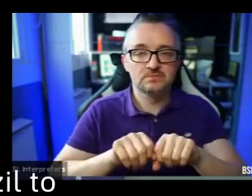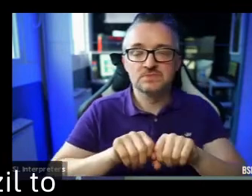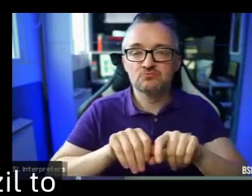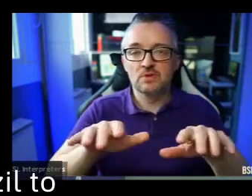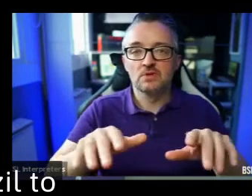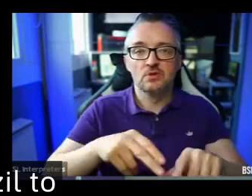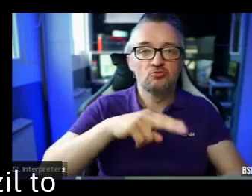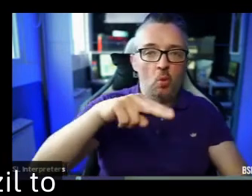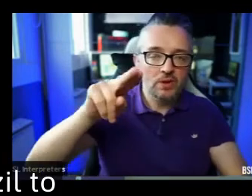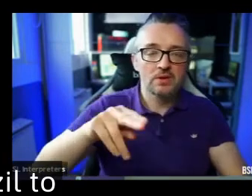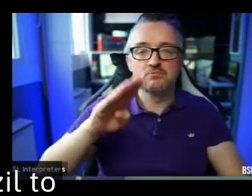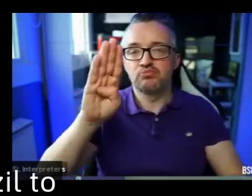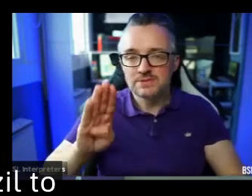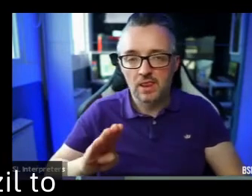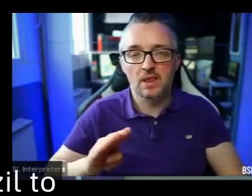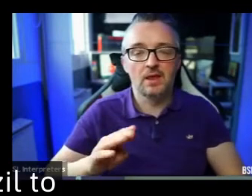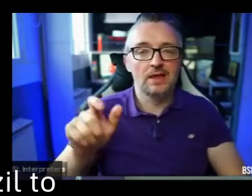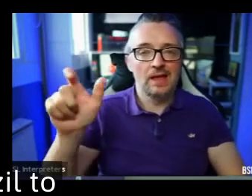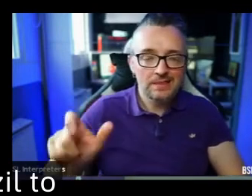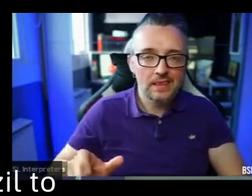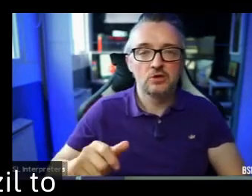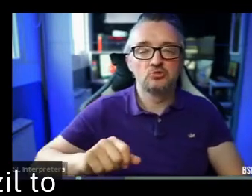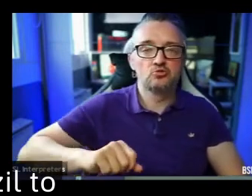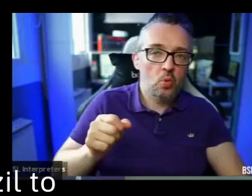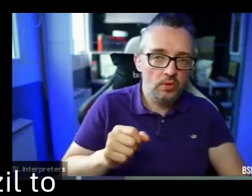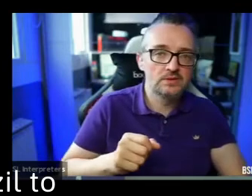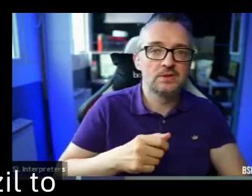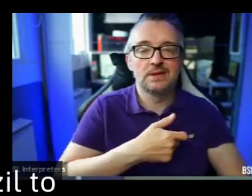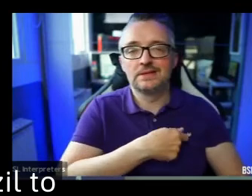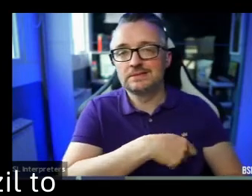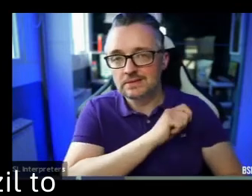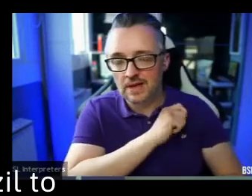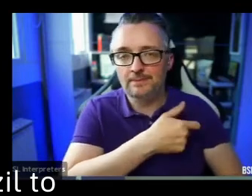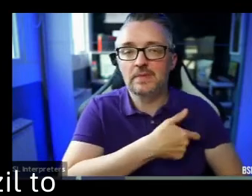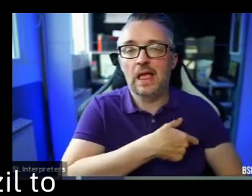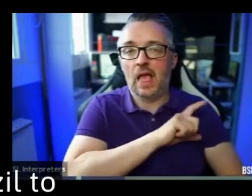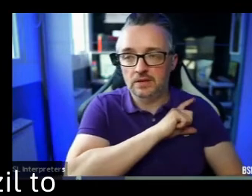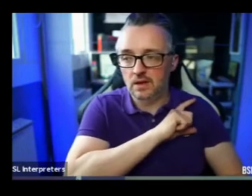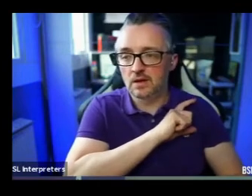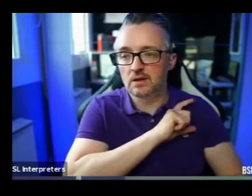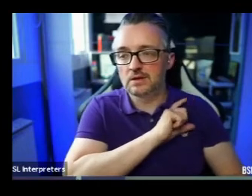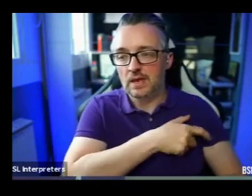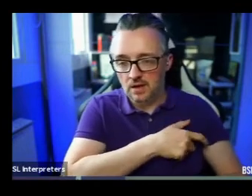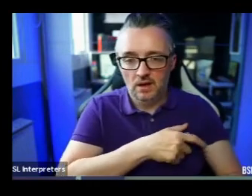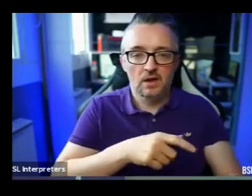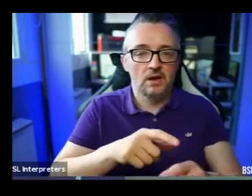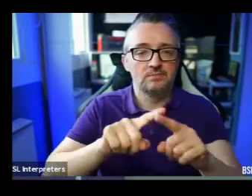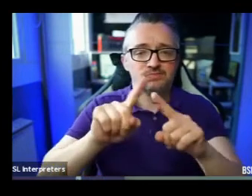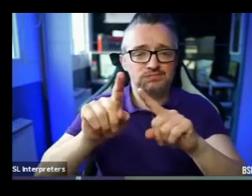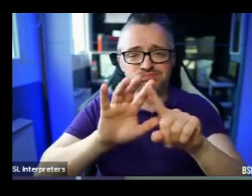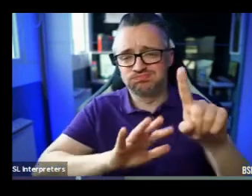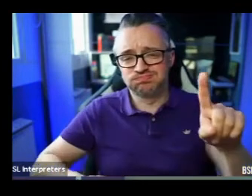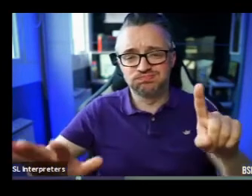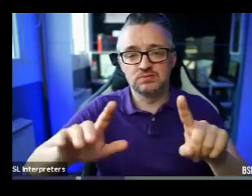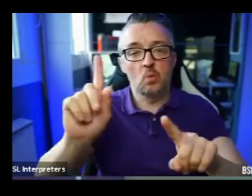So it spread from Norway to Brazil, to Scotland, to Italy, to Canada, Denmark. And now, these